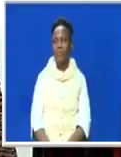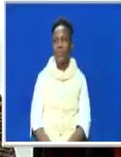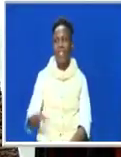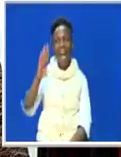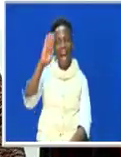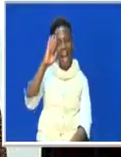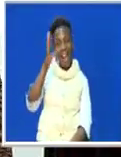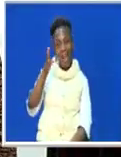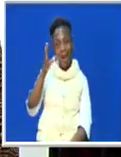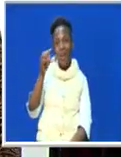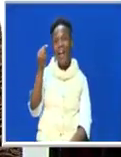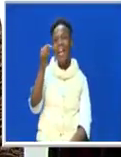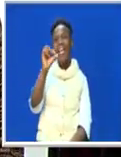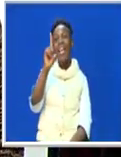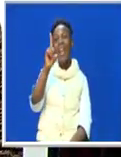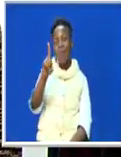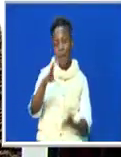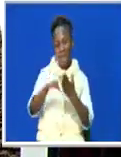Hello, grade one learner.